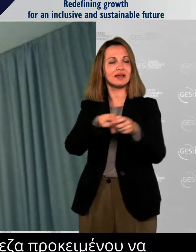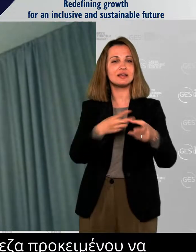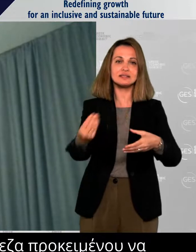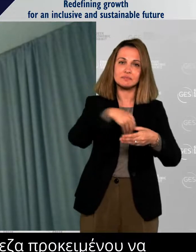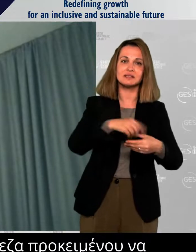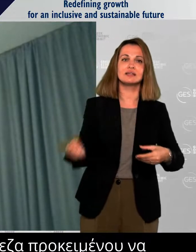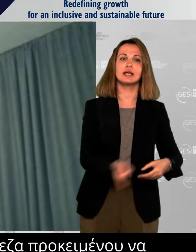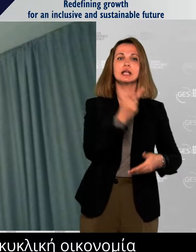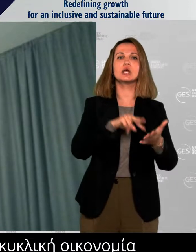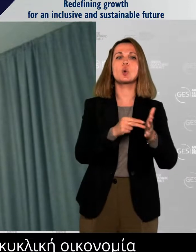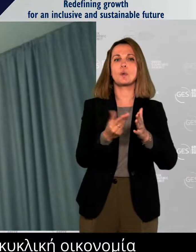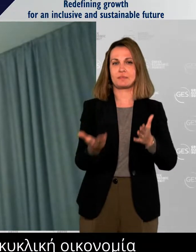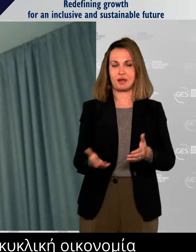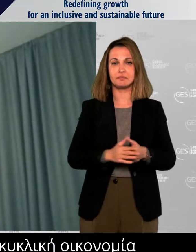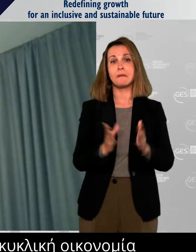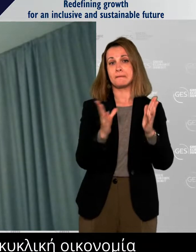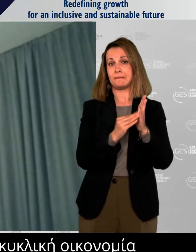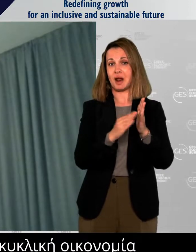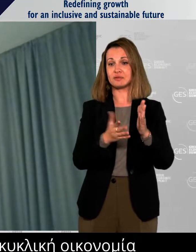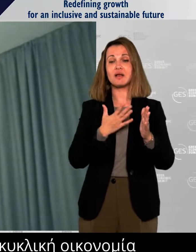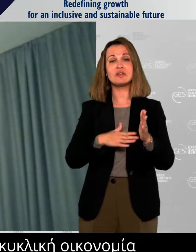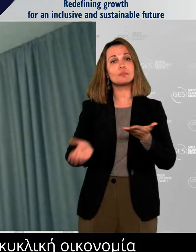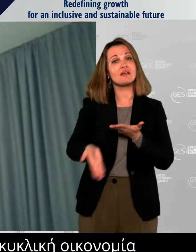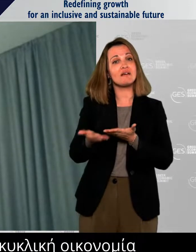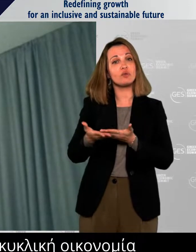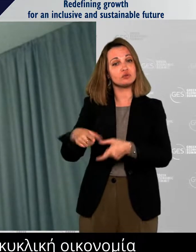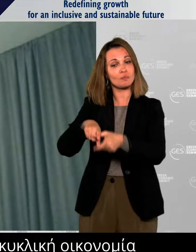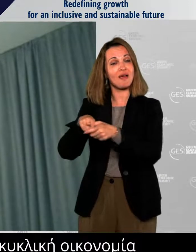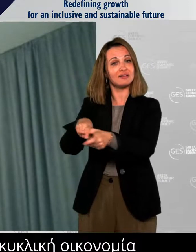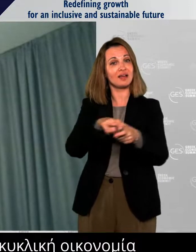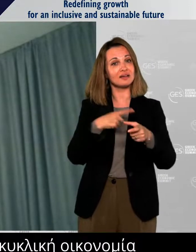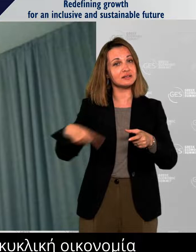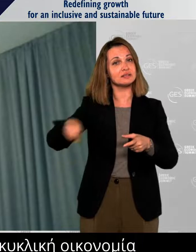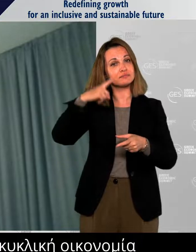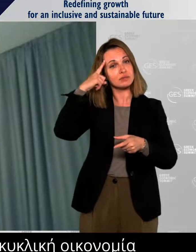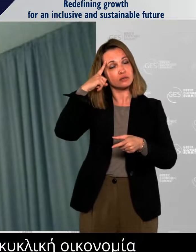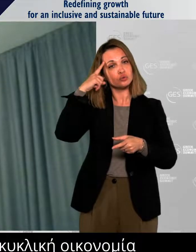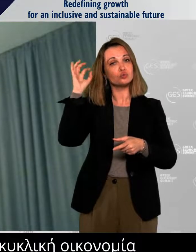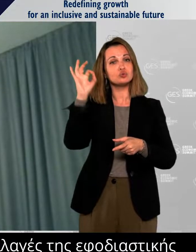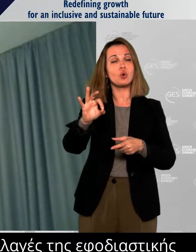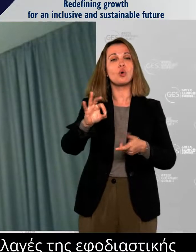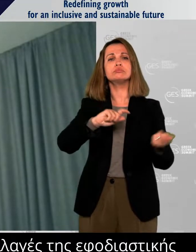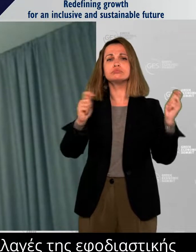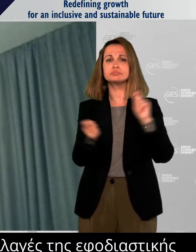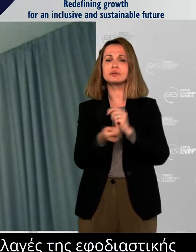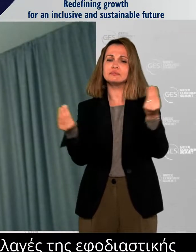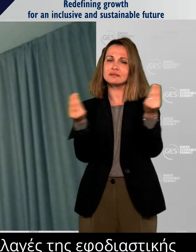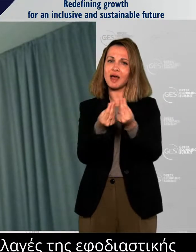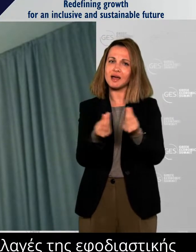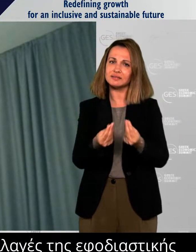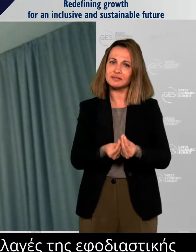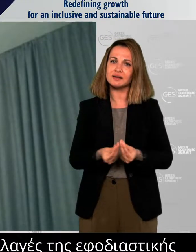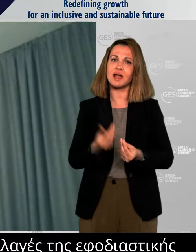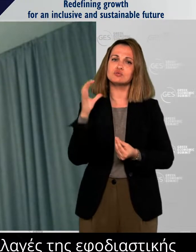they are positioning their products. So together with the bank, we are helping companies to maximize their circular